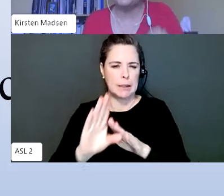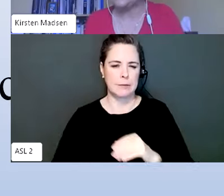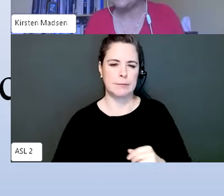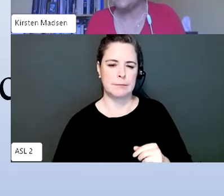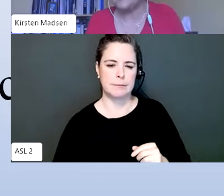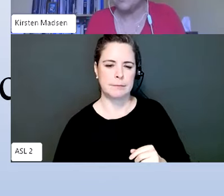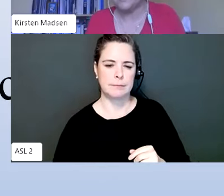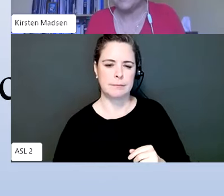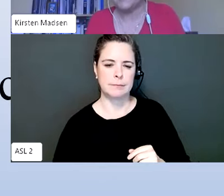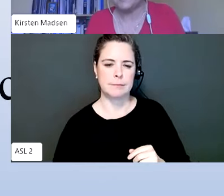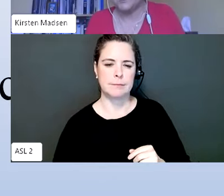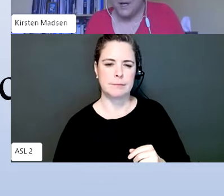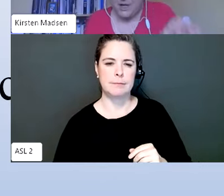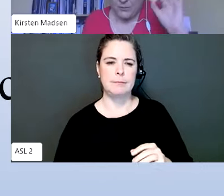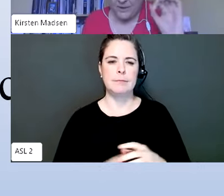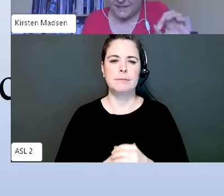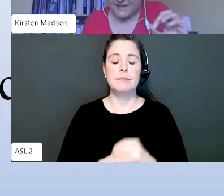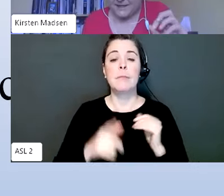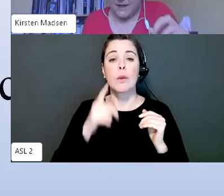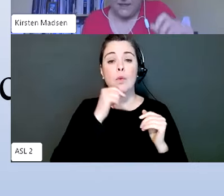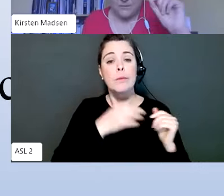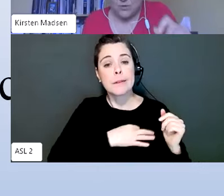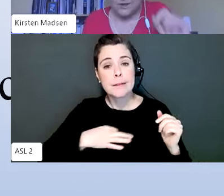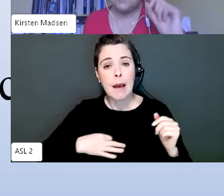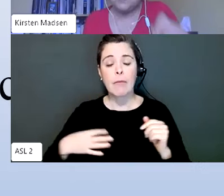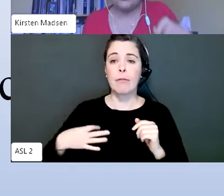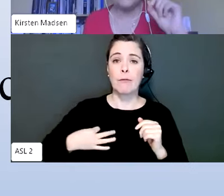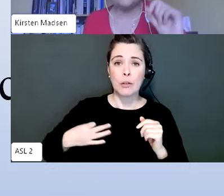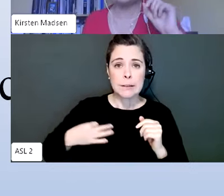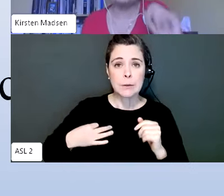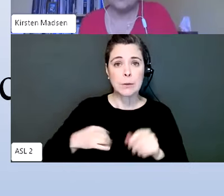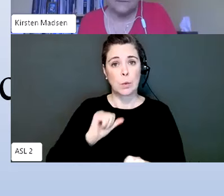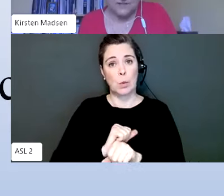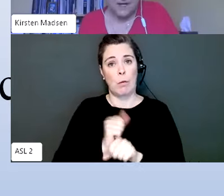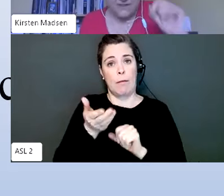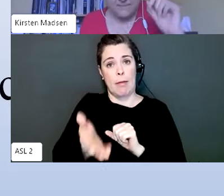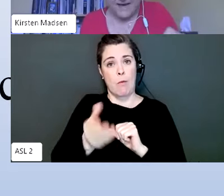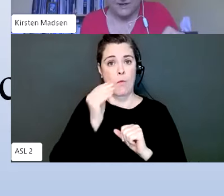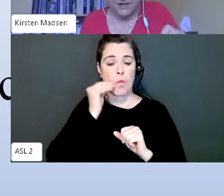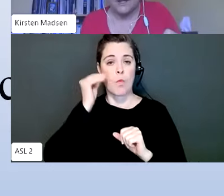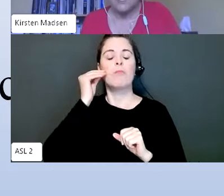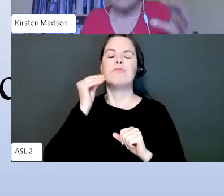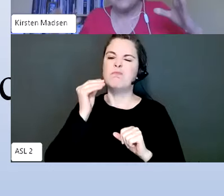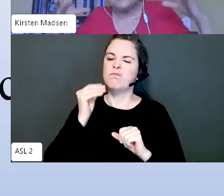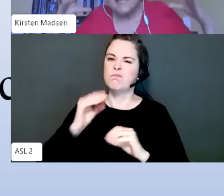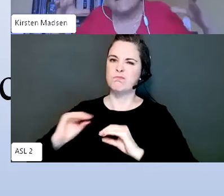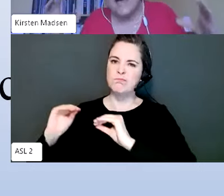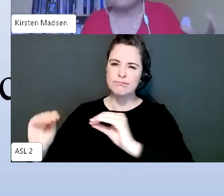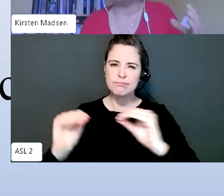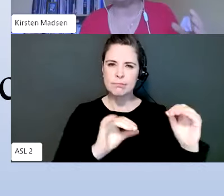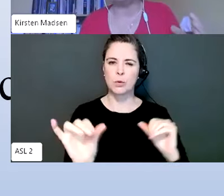senior residences and organizations. Really, the more people that are involved, the better. Because